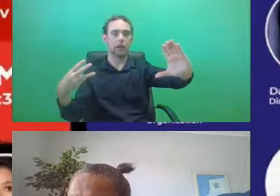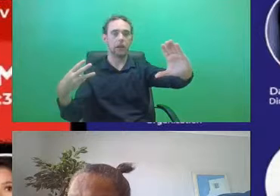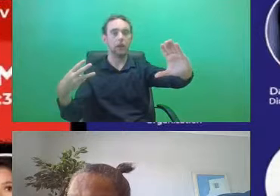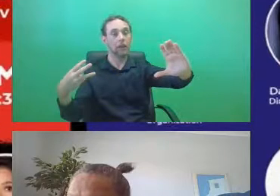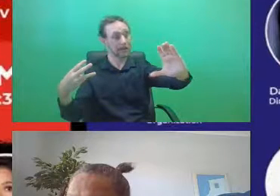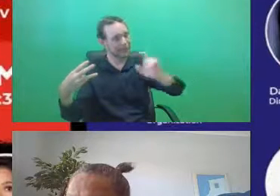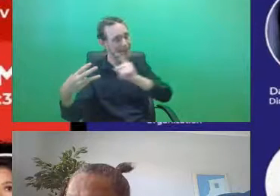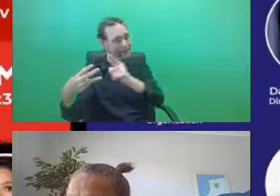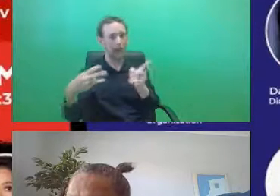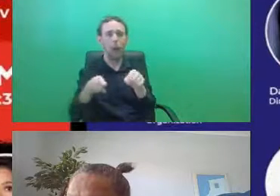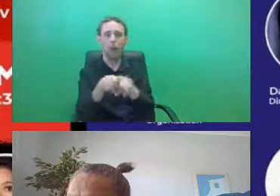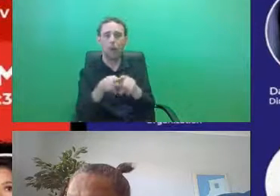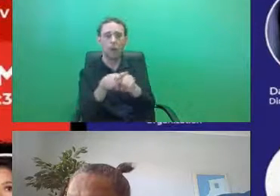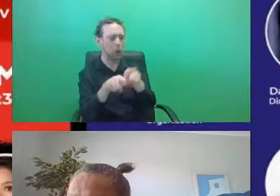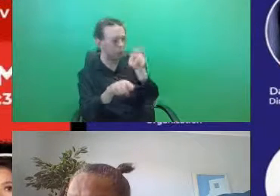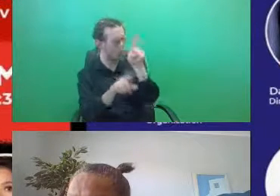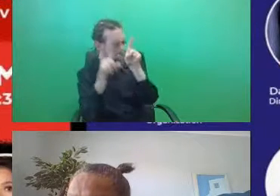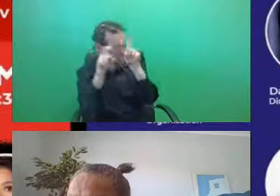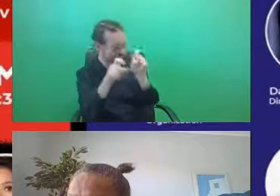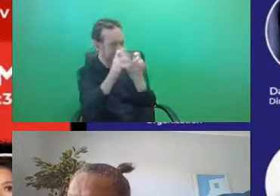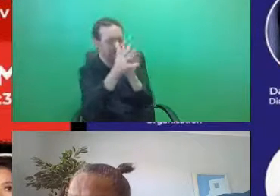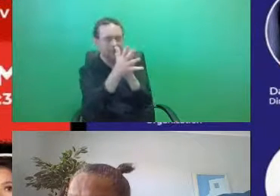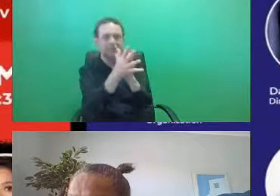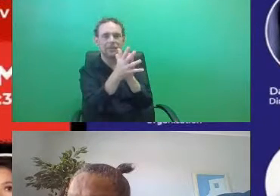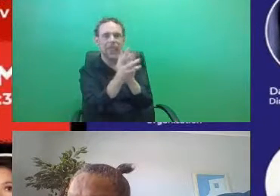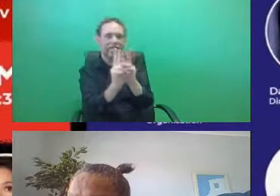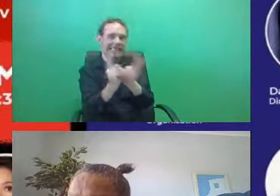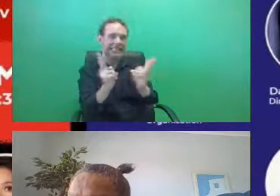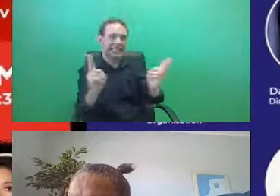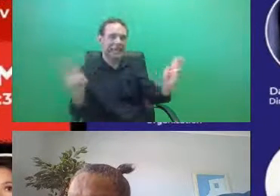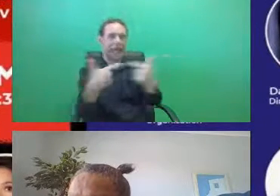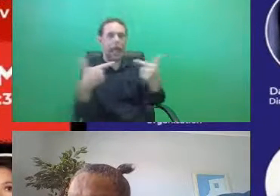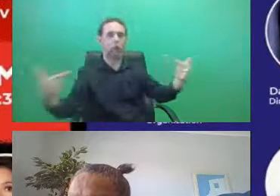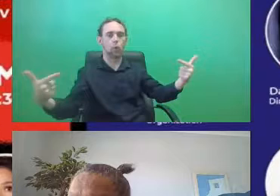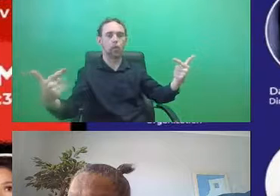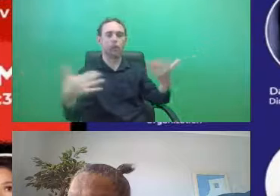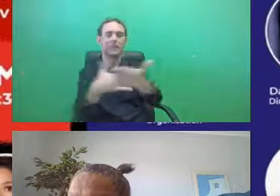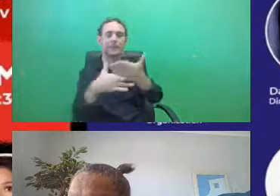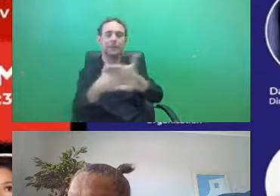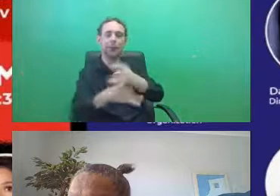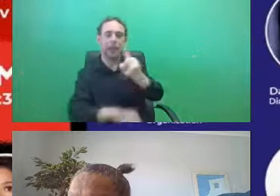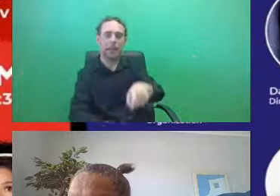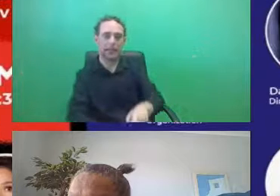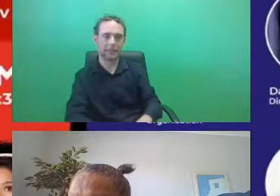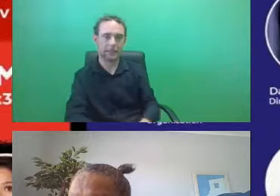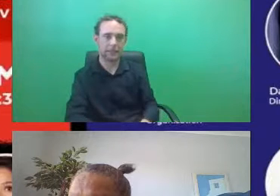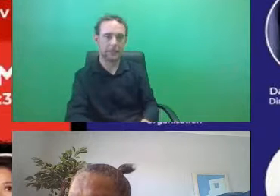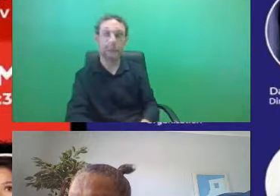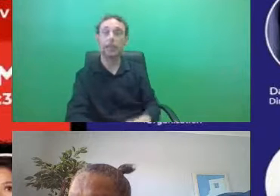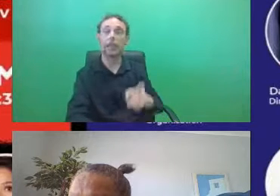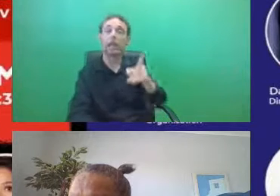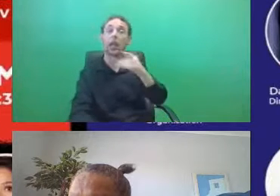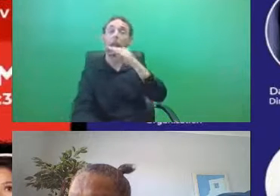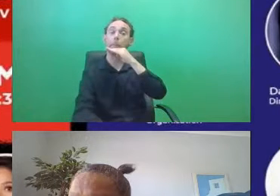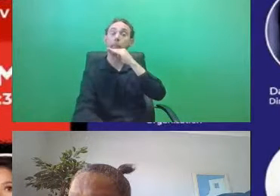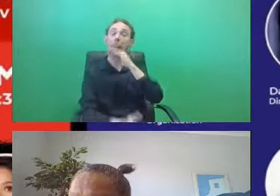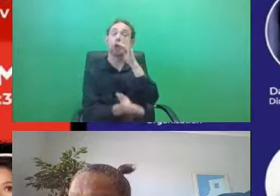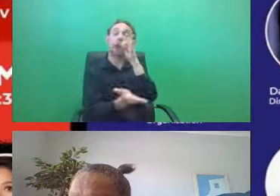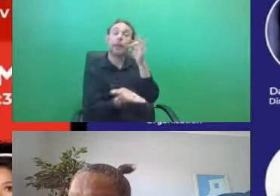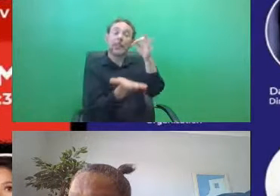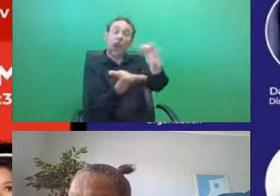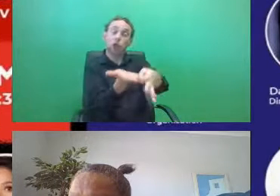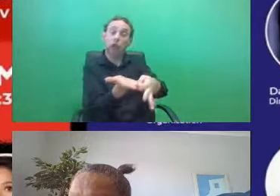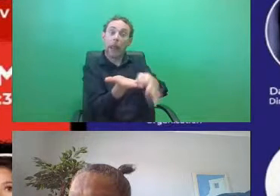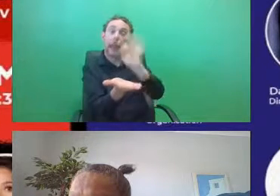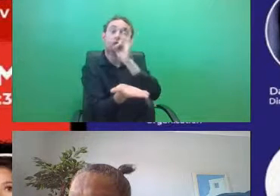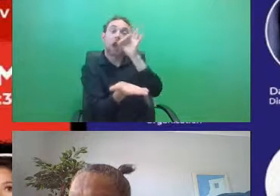languages, which is easily understood by people reporting cases. And the resolutions to that and the recommendations put forward was to